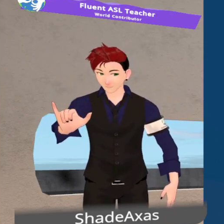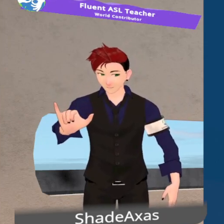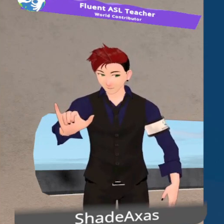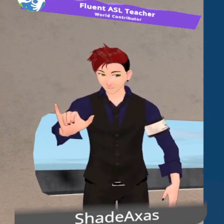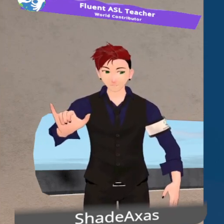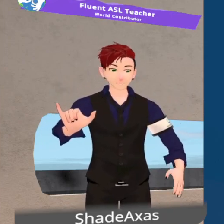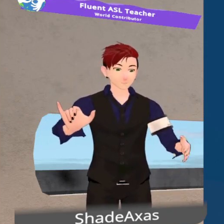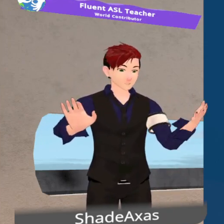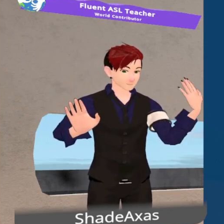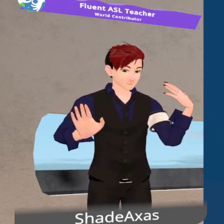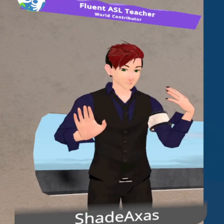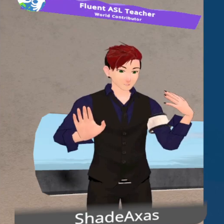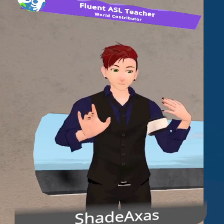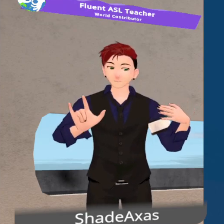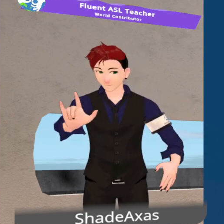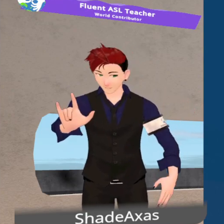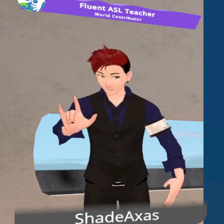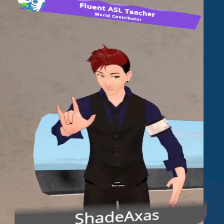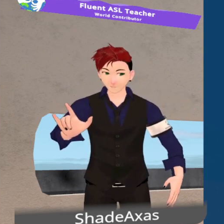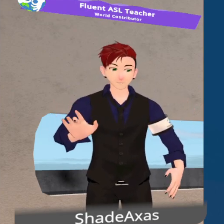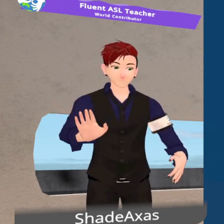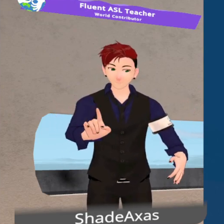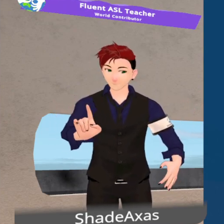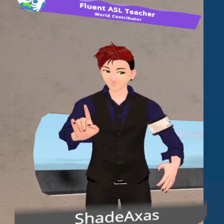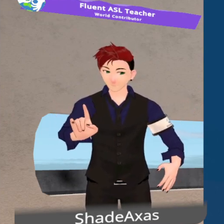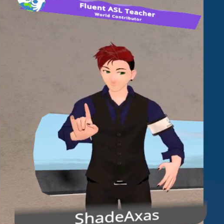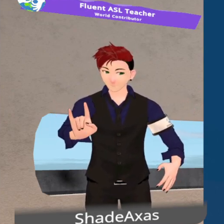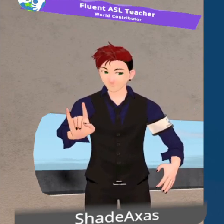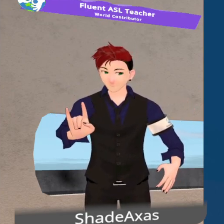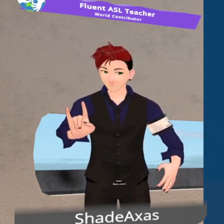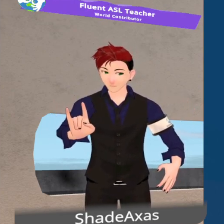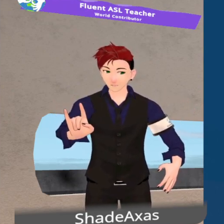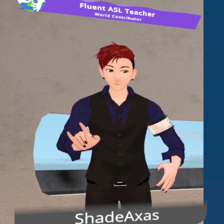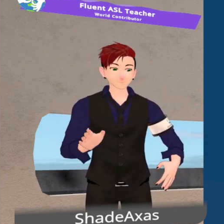this, where before